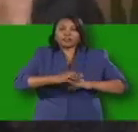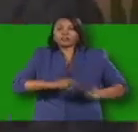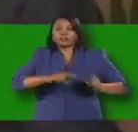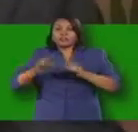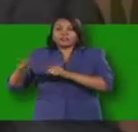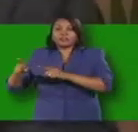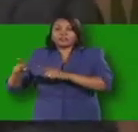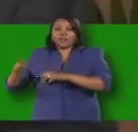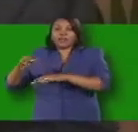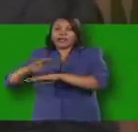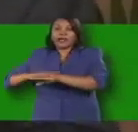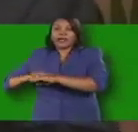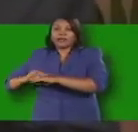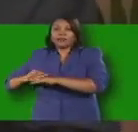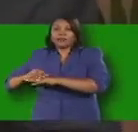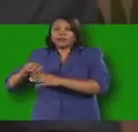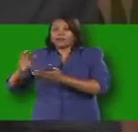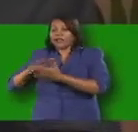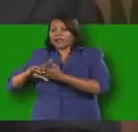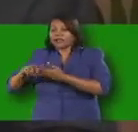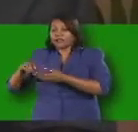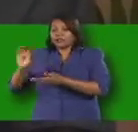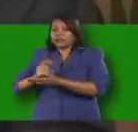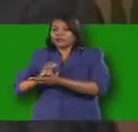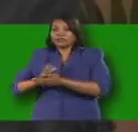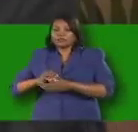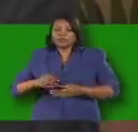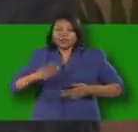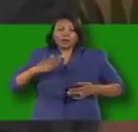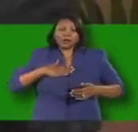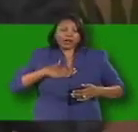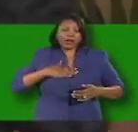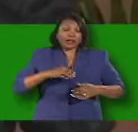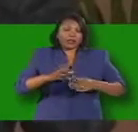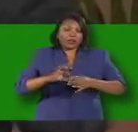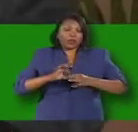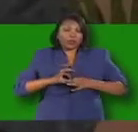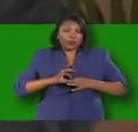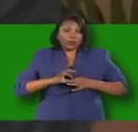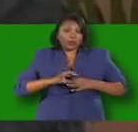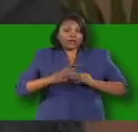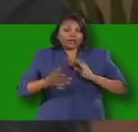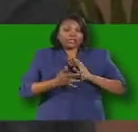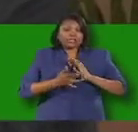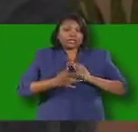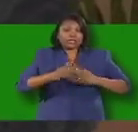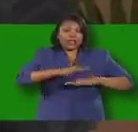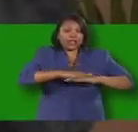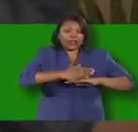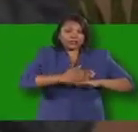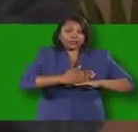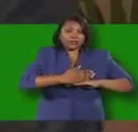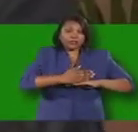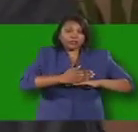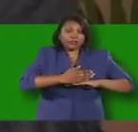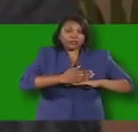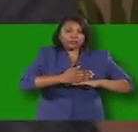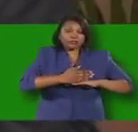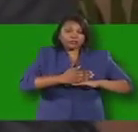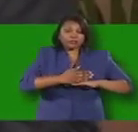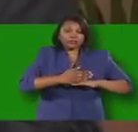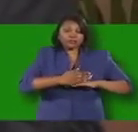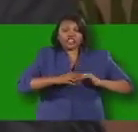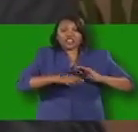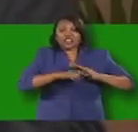netbook. The most recent editions of the iPhone, the various Android devices on the market are